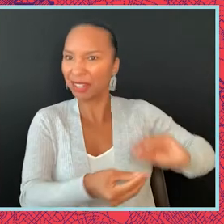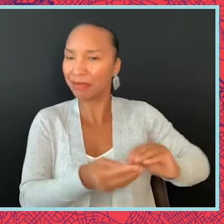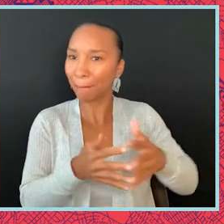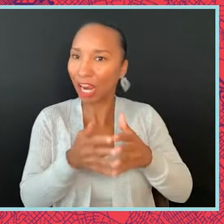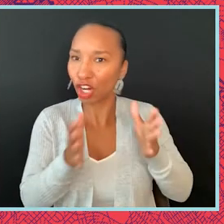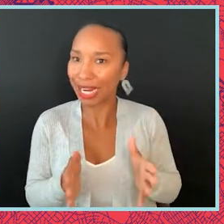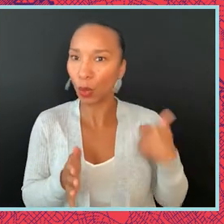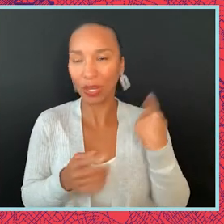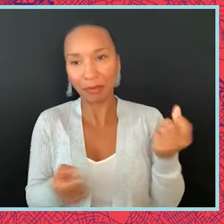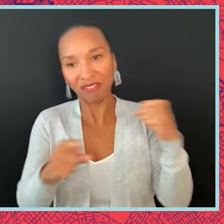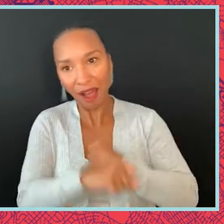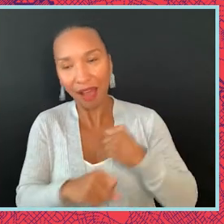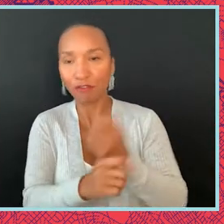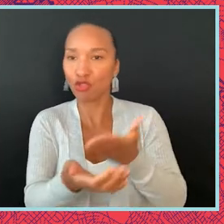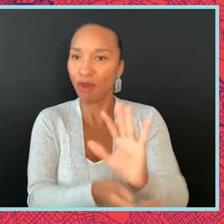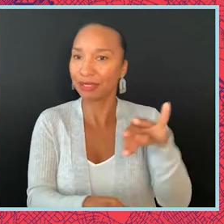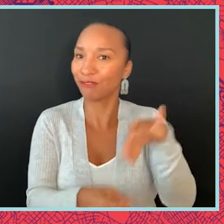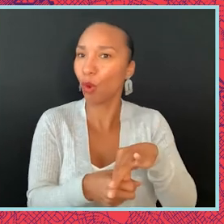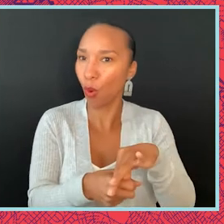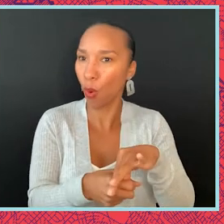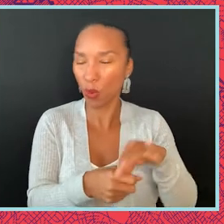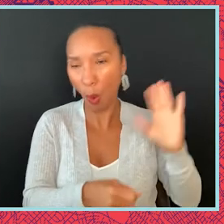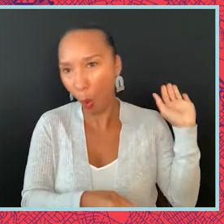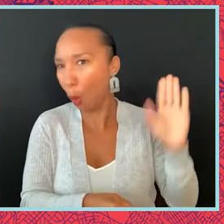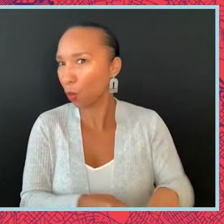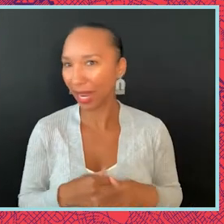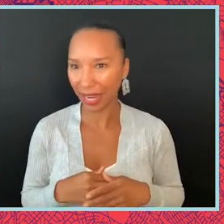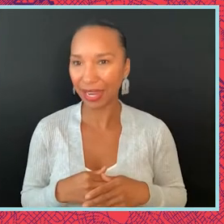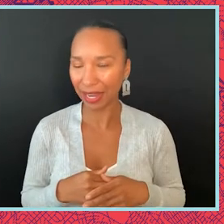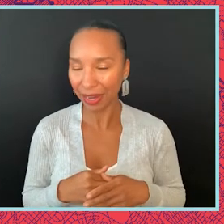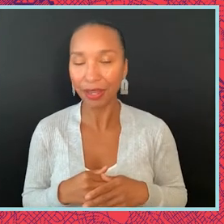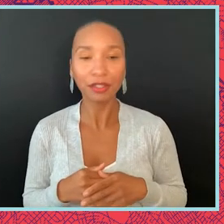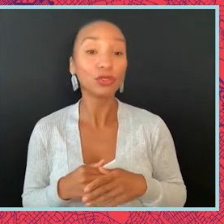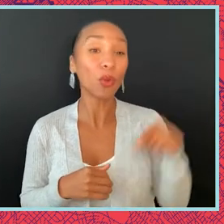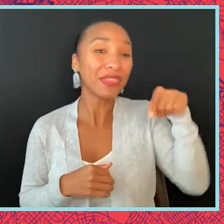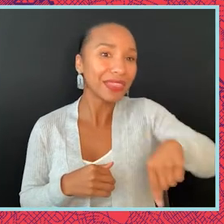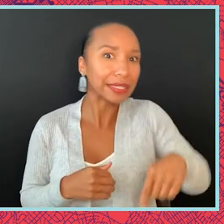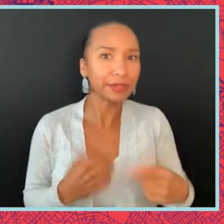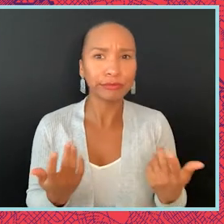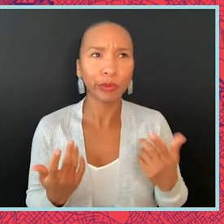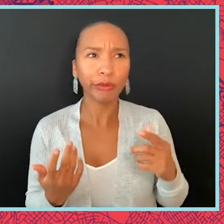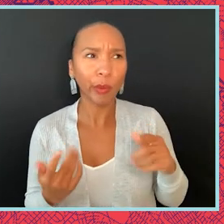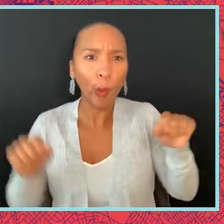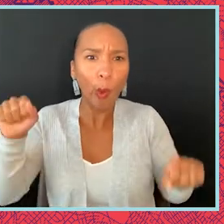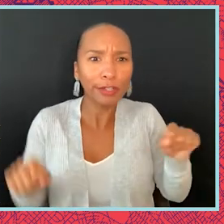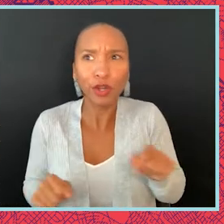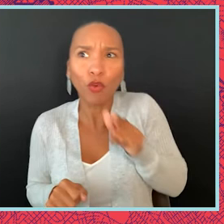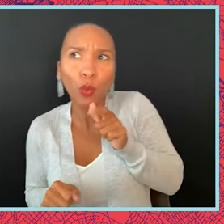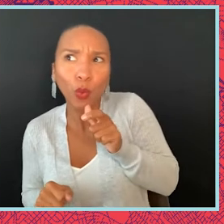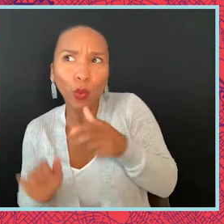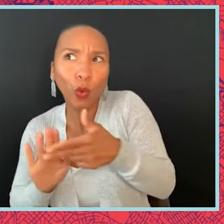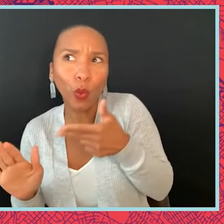have been fighting for the right to vote that, you know, that entire time. So, you know, this question of who is an